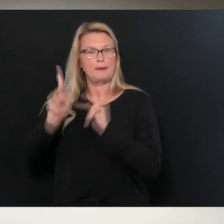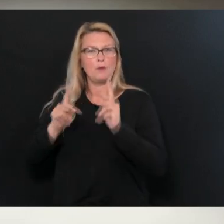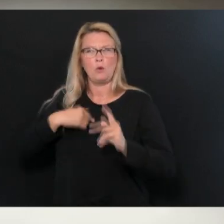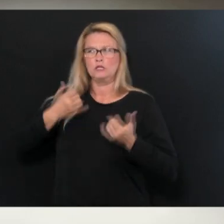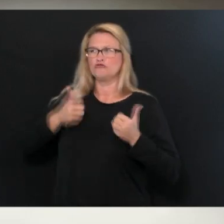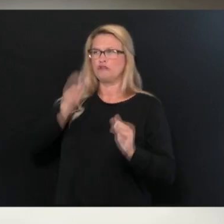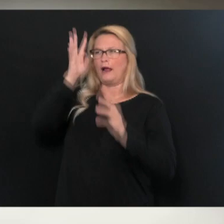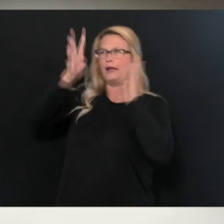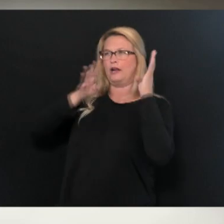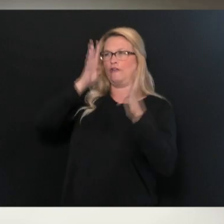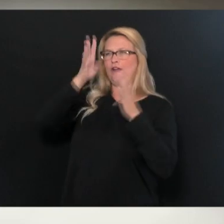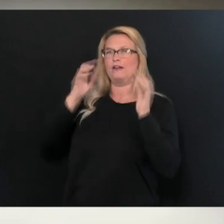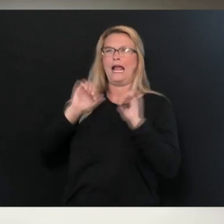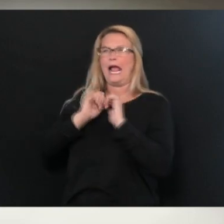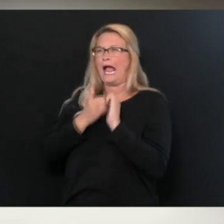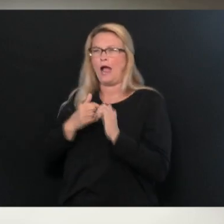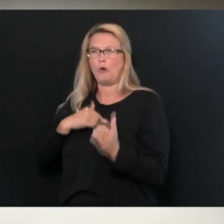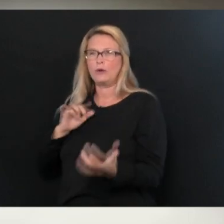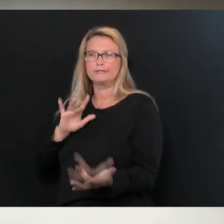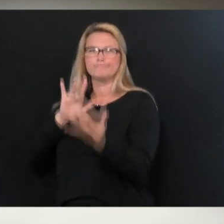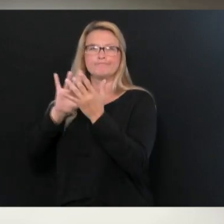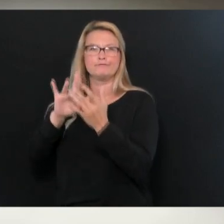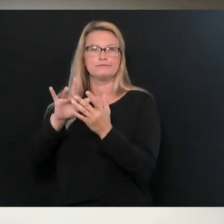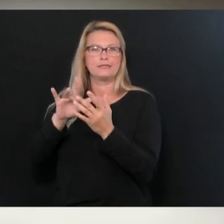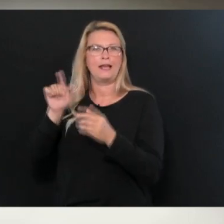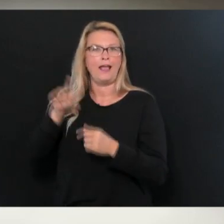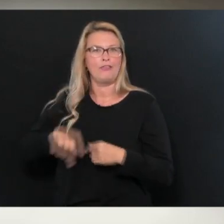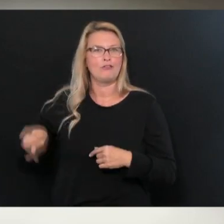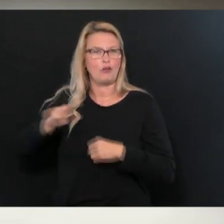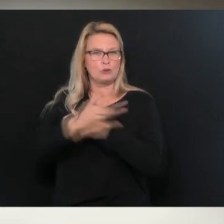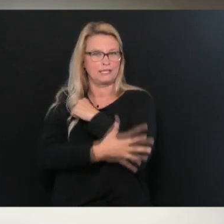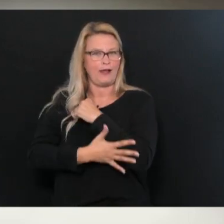how we outreach, particularly in our rural counties.